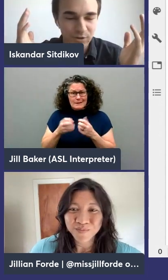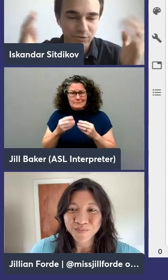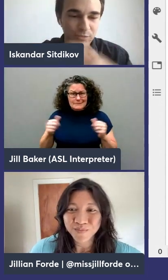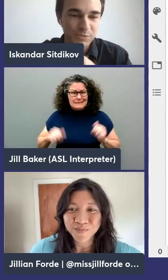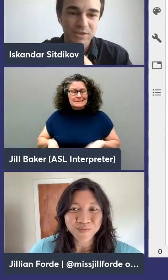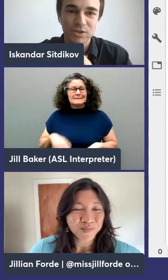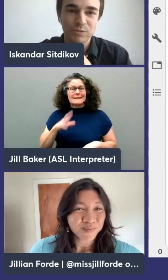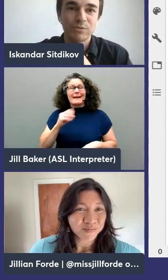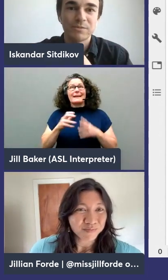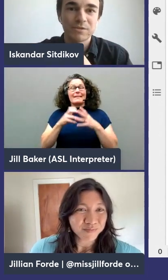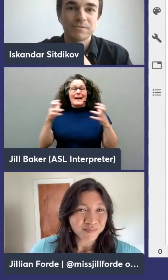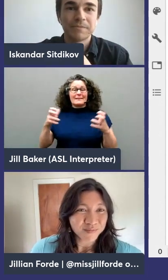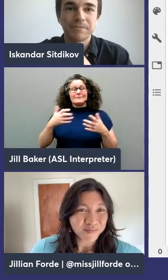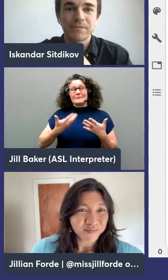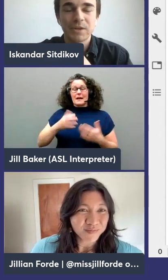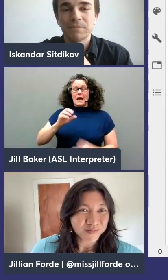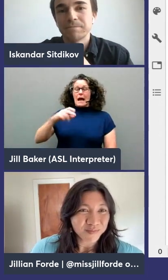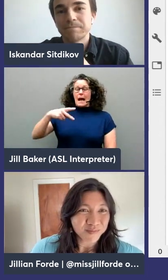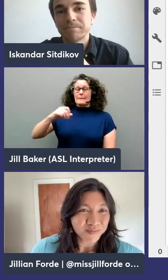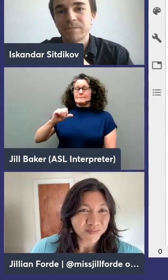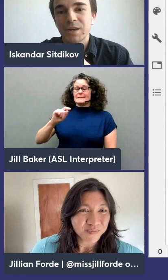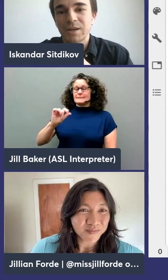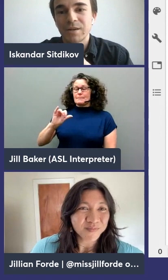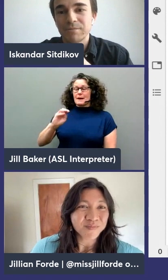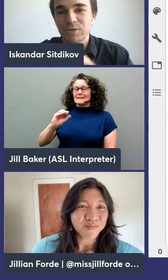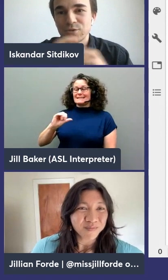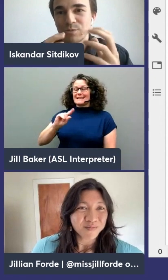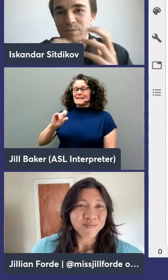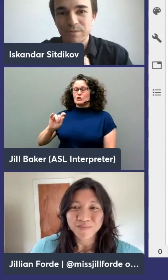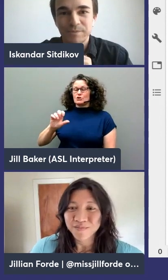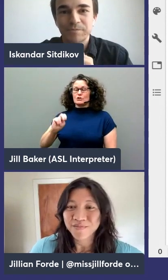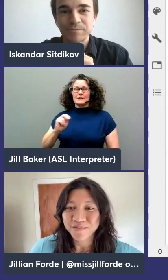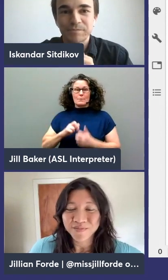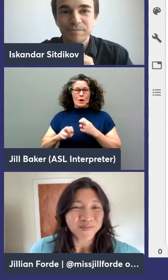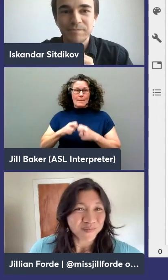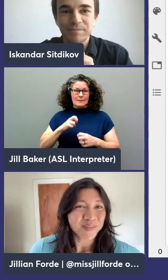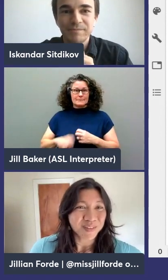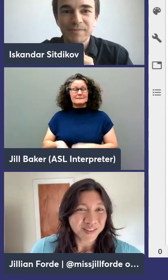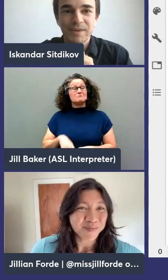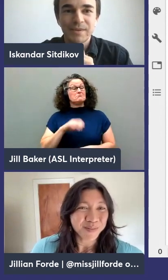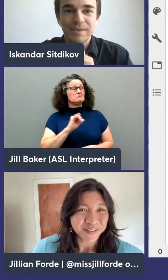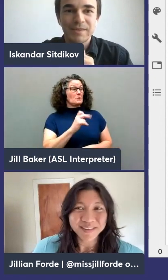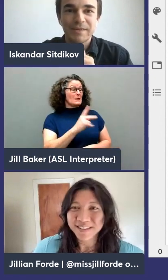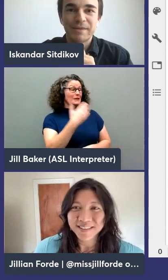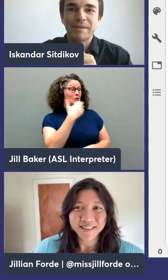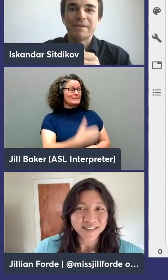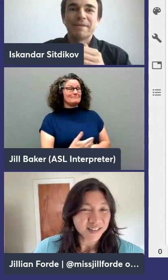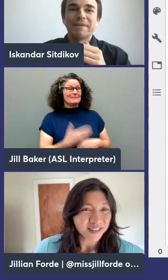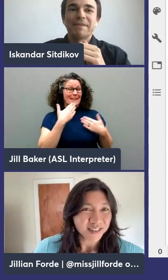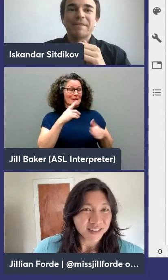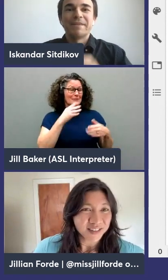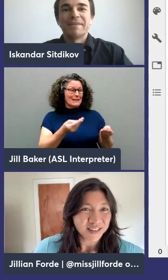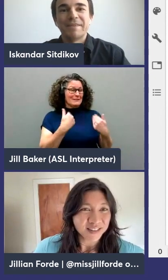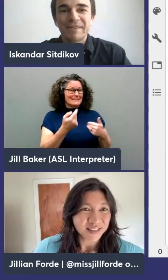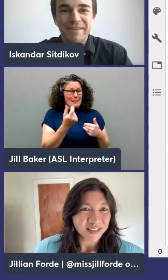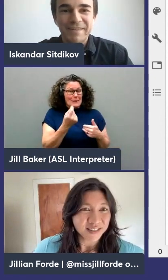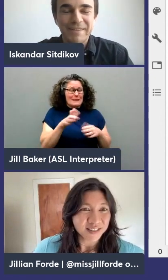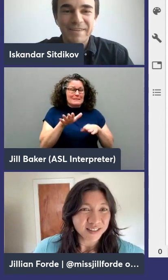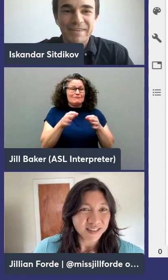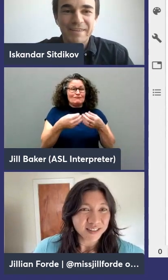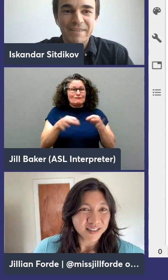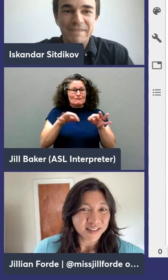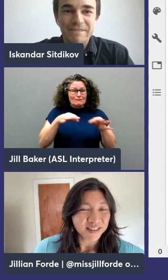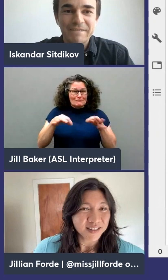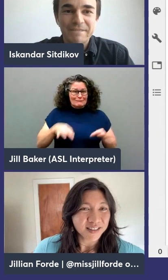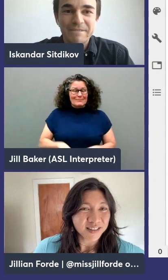of course a lot of optimization problems. Yeah. Thanks for giving us a little bit of an overview there. Also, just